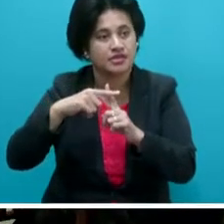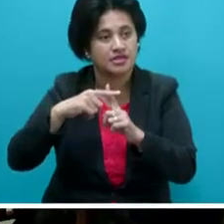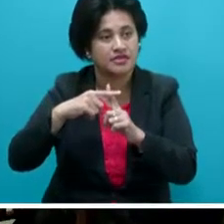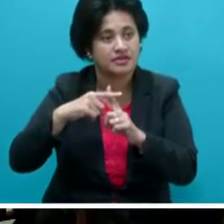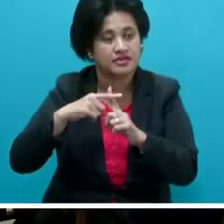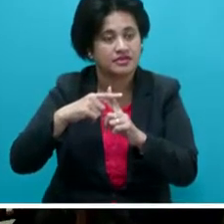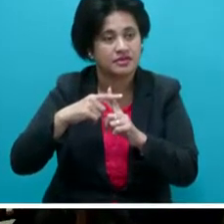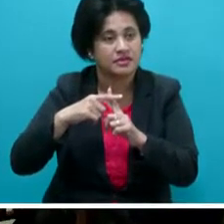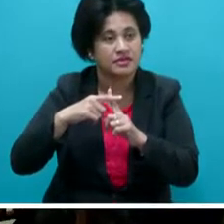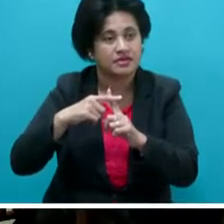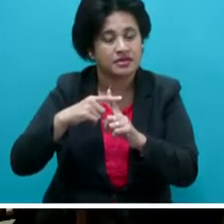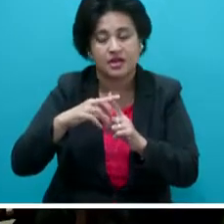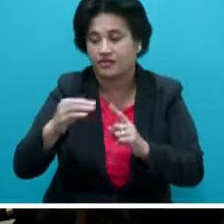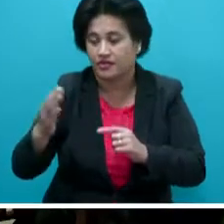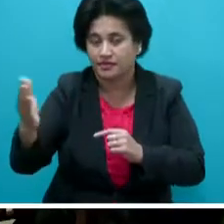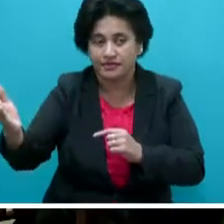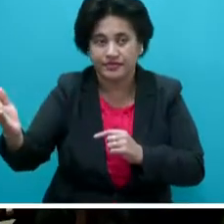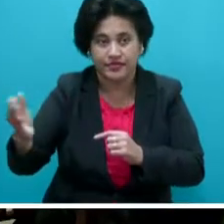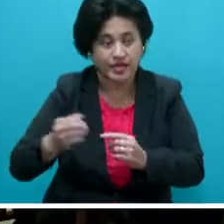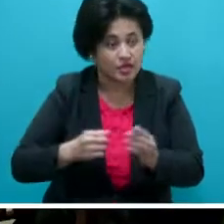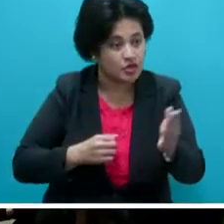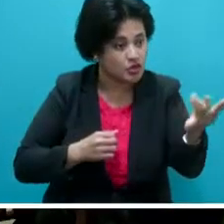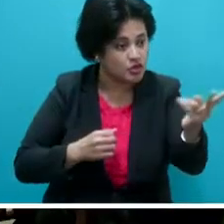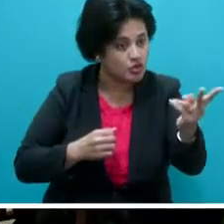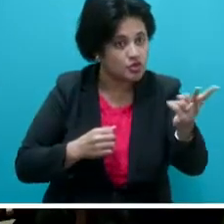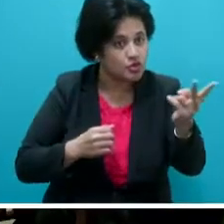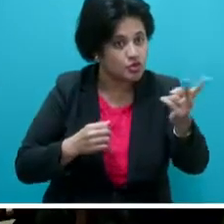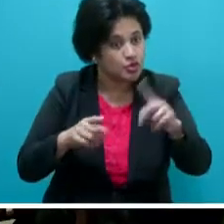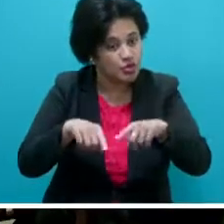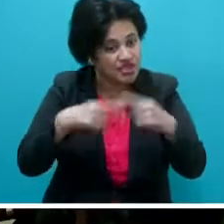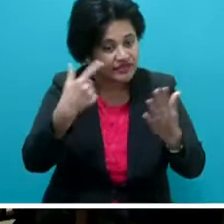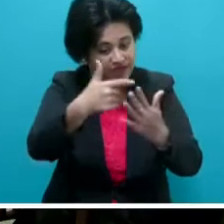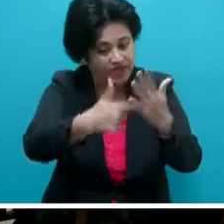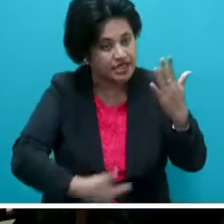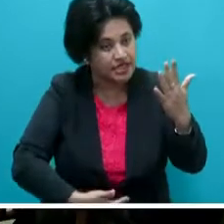From his, obviously you two have a different list.